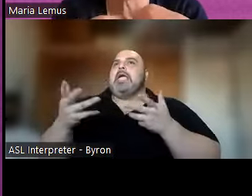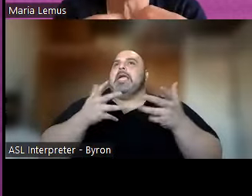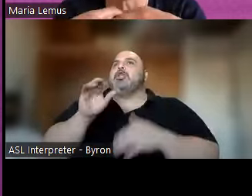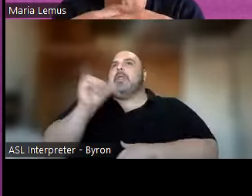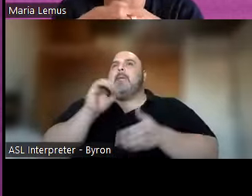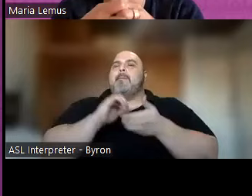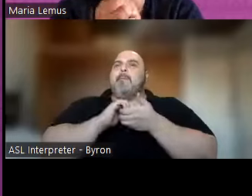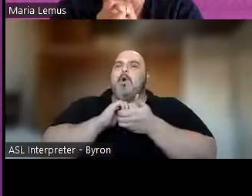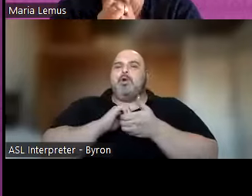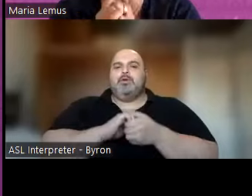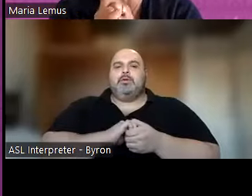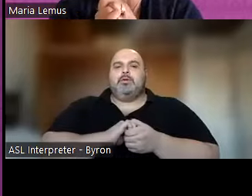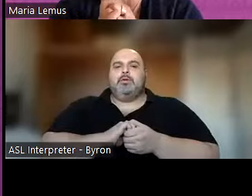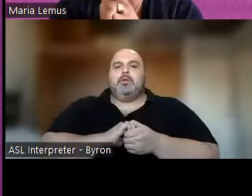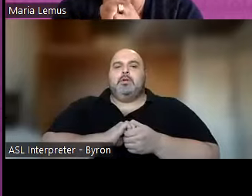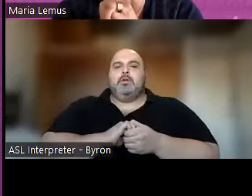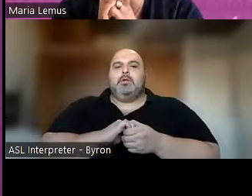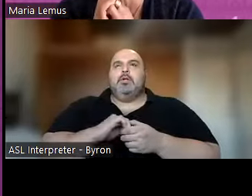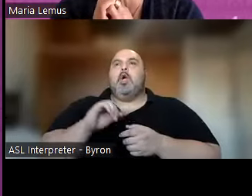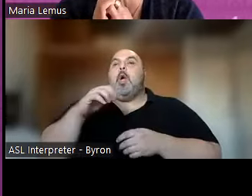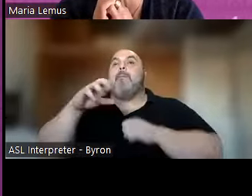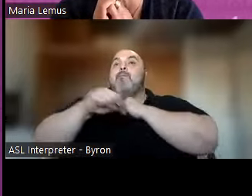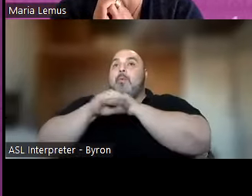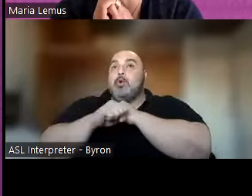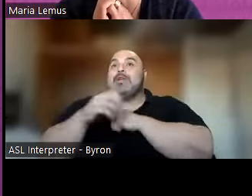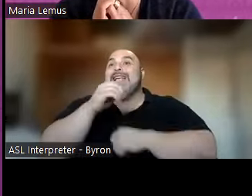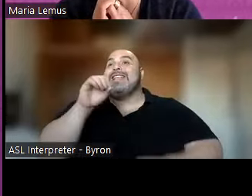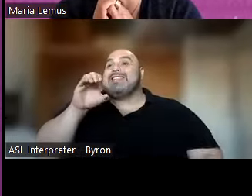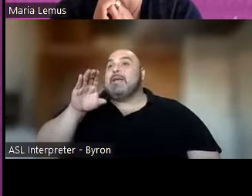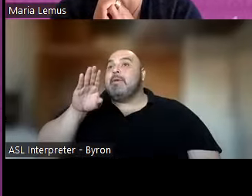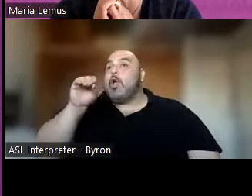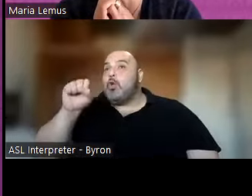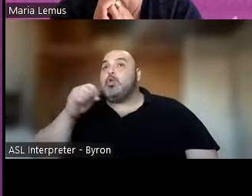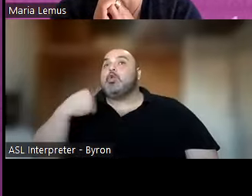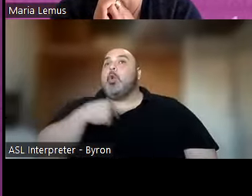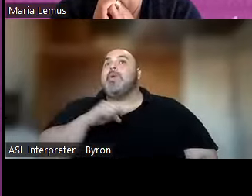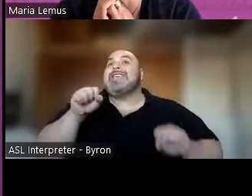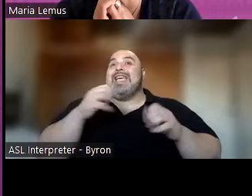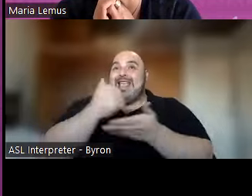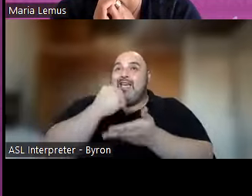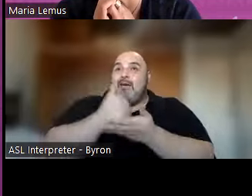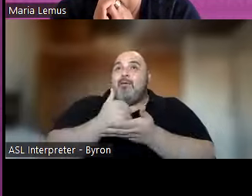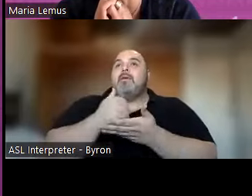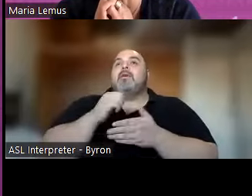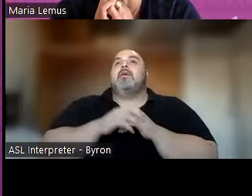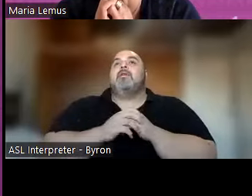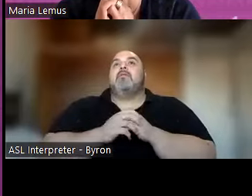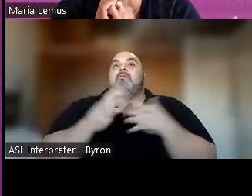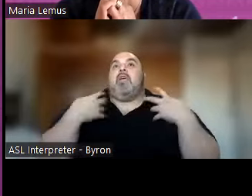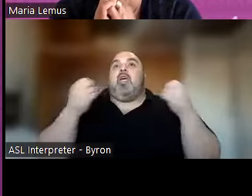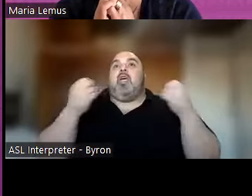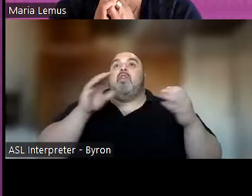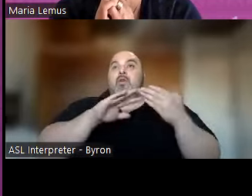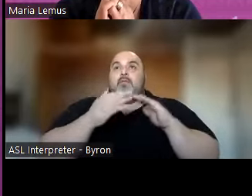partners, promotores and CBOs, so that we can help the health community. We